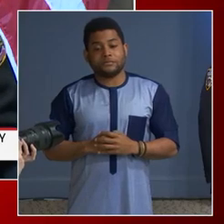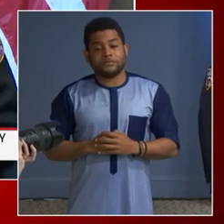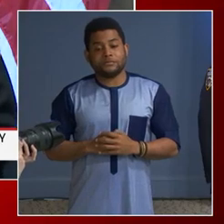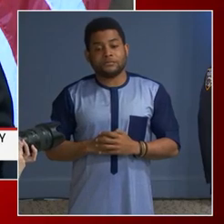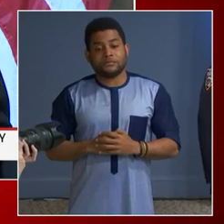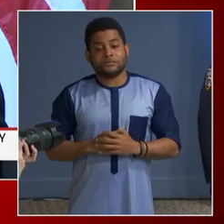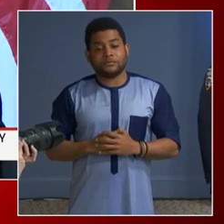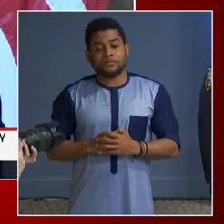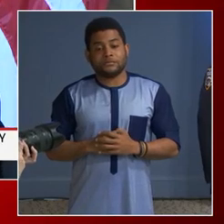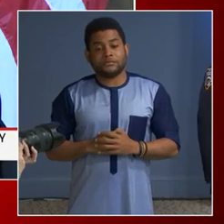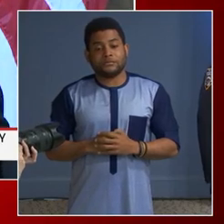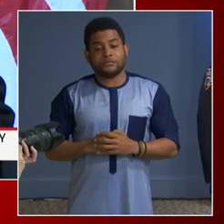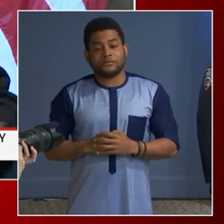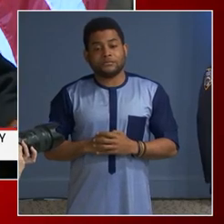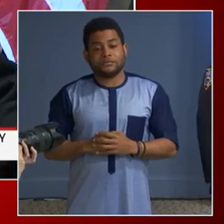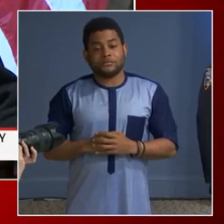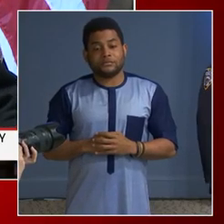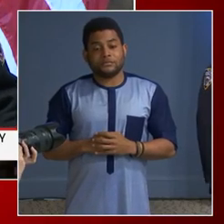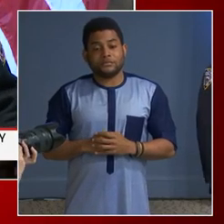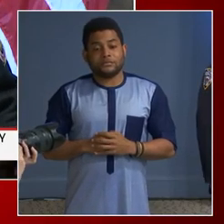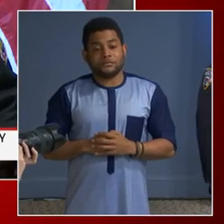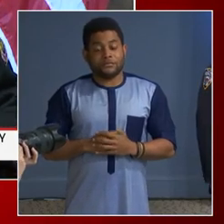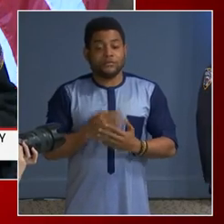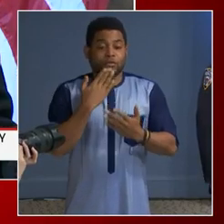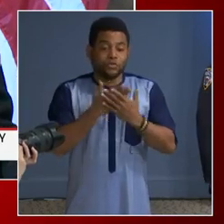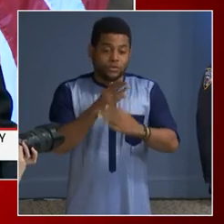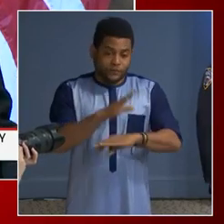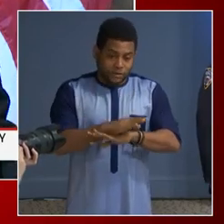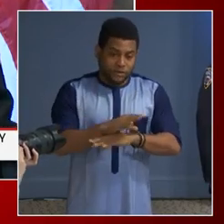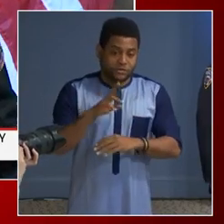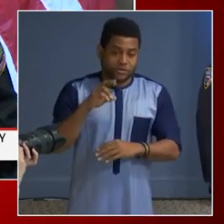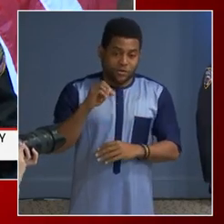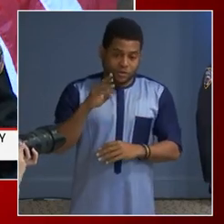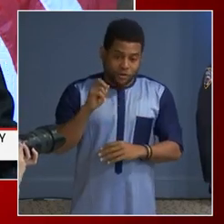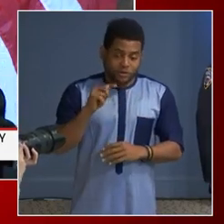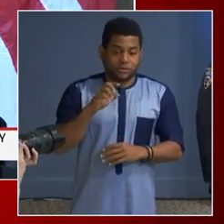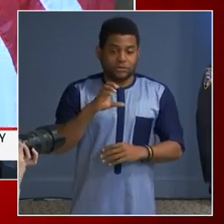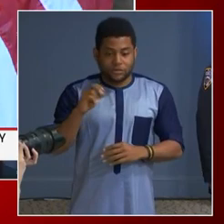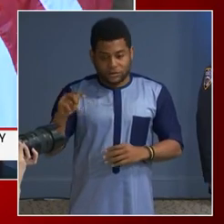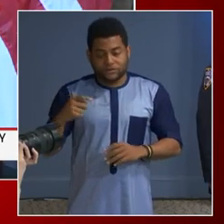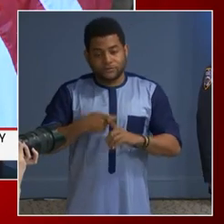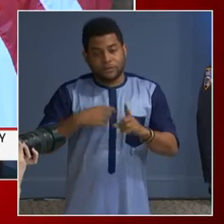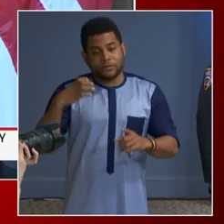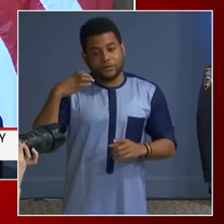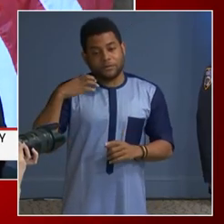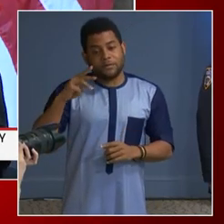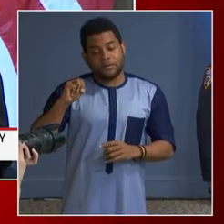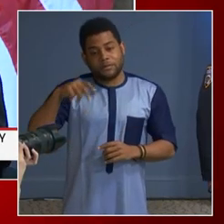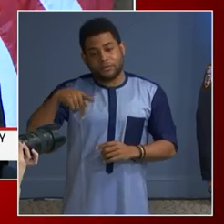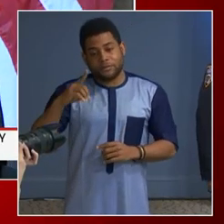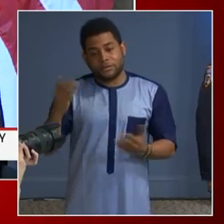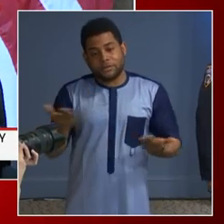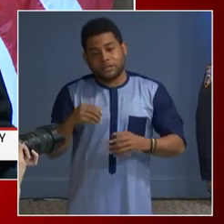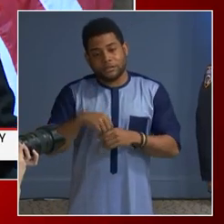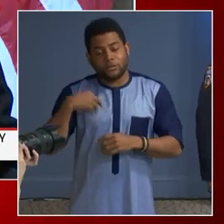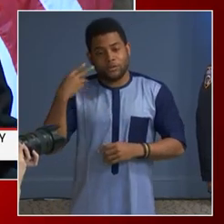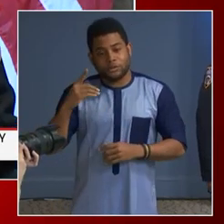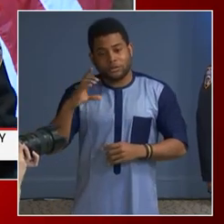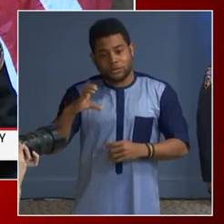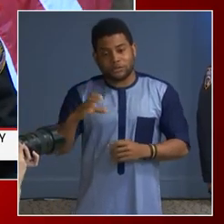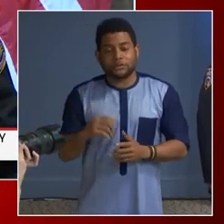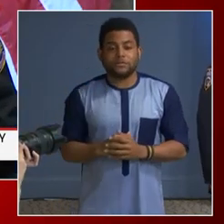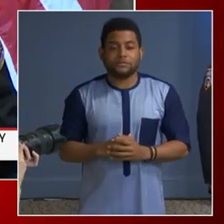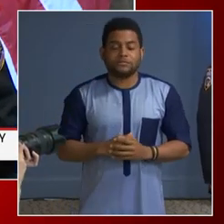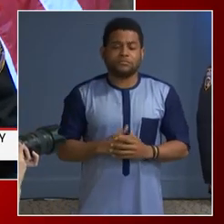Good afternoon. I'm Robert J. Conti III, Chief of Police here in Washington, D.C. I know that there are a lot